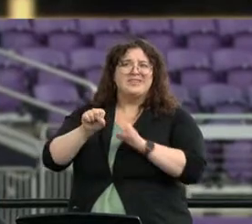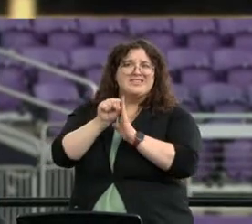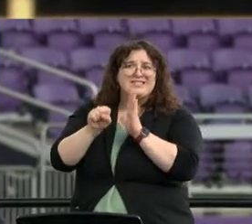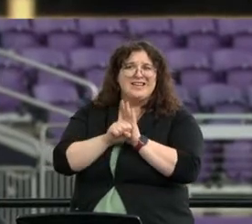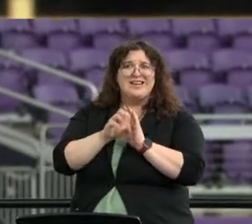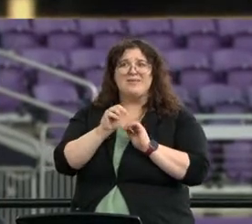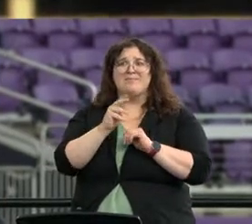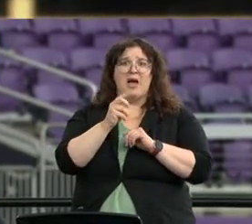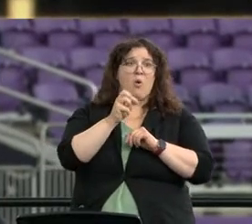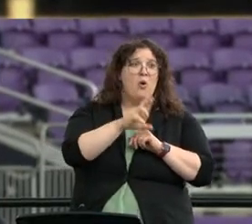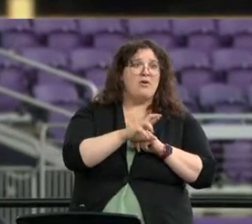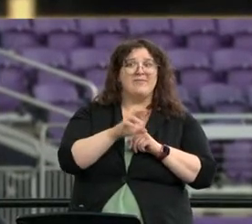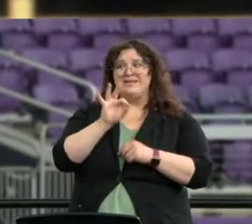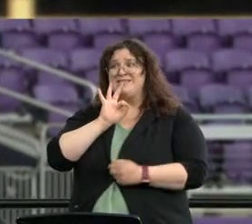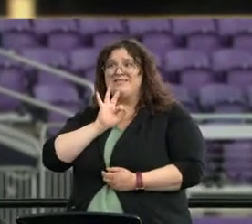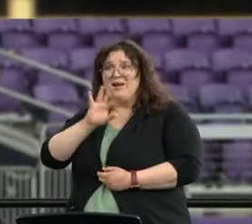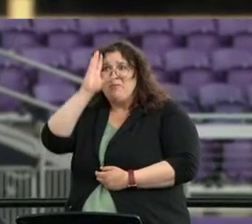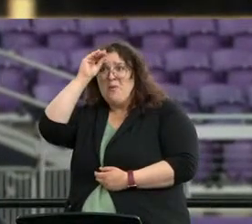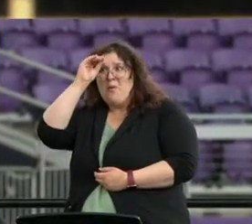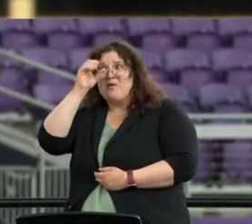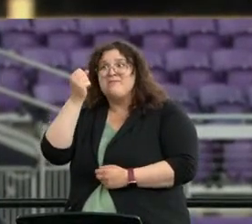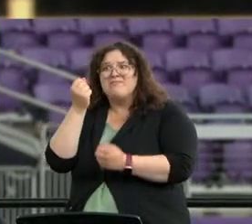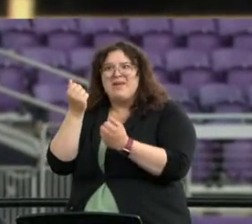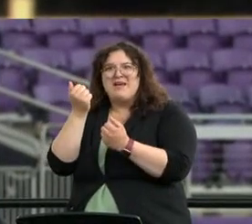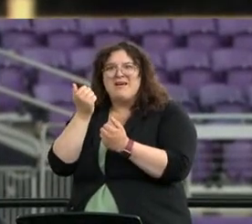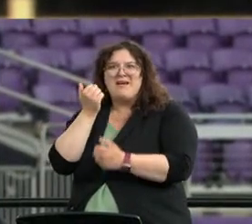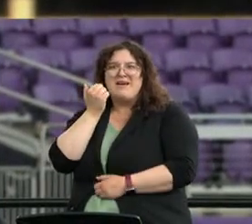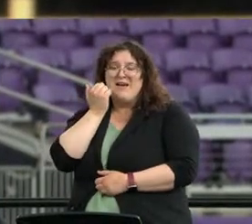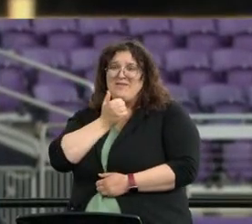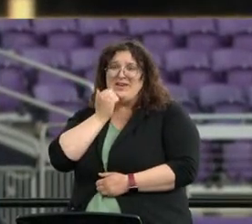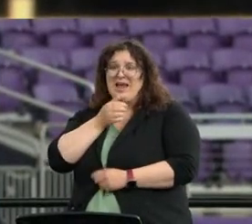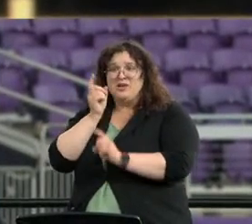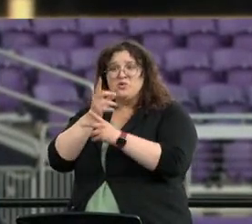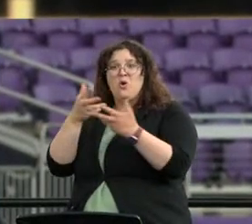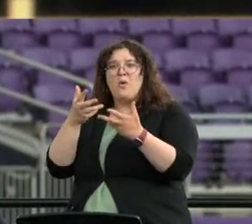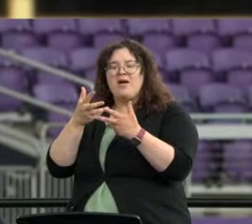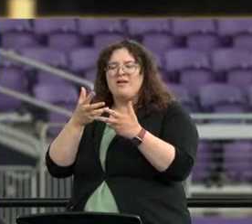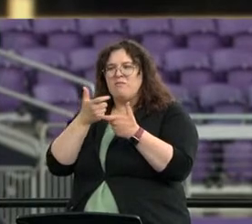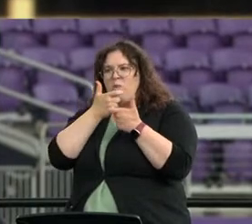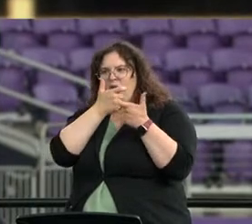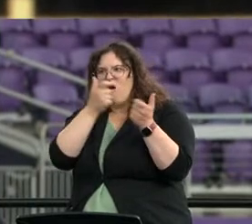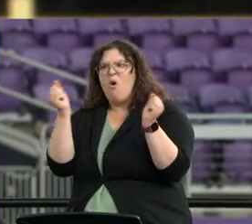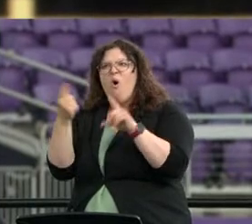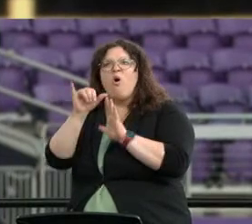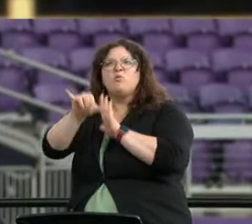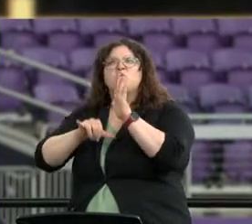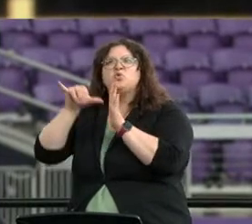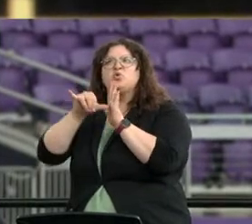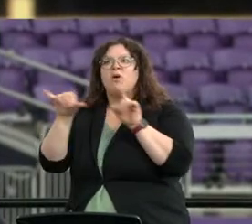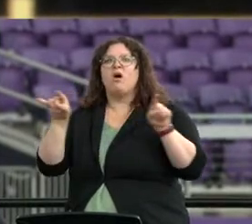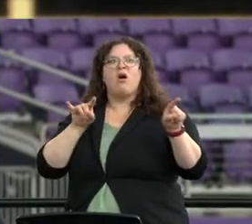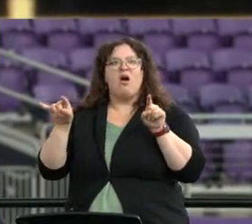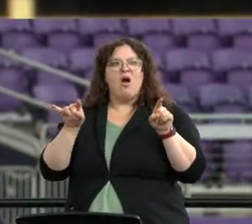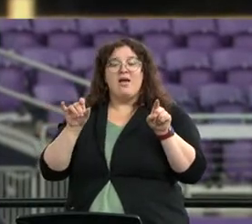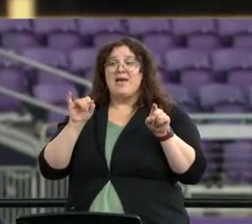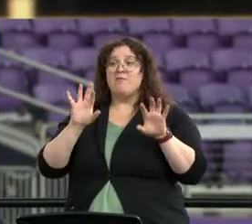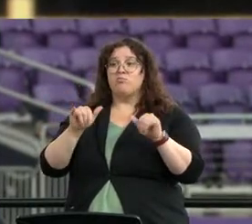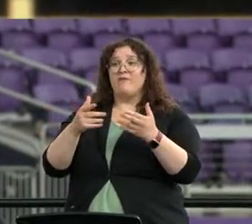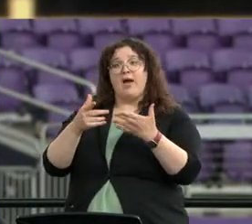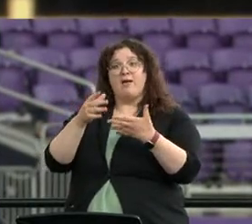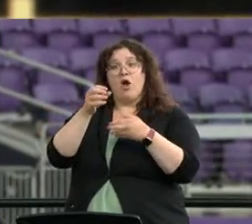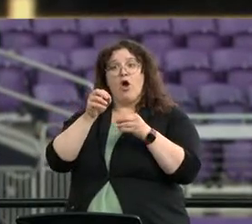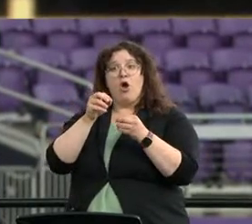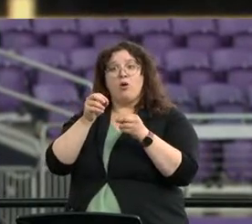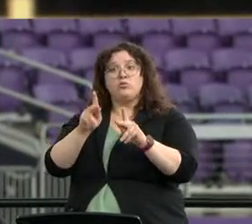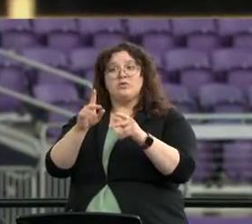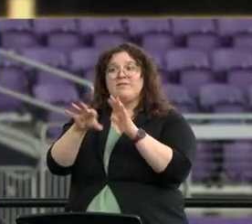and a 9-year-old boy whose goal each day is to reach the end of YouTube, making a similar choice when given that opportunity to find their